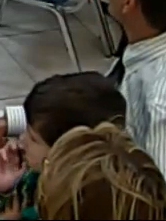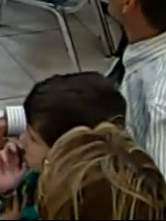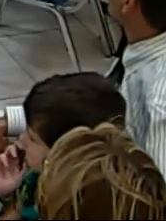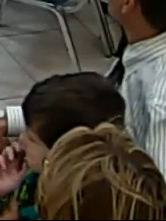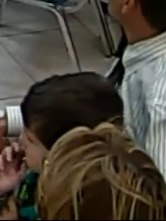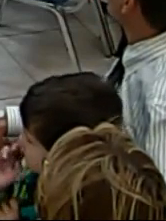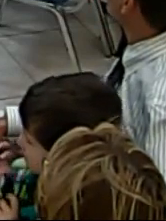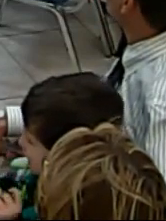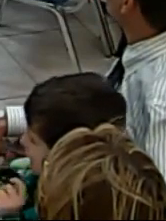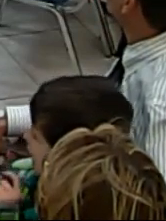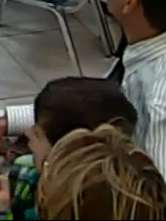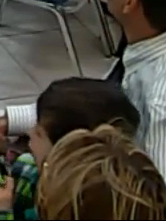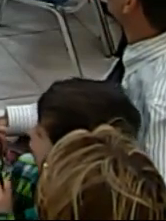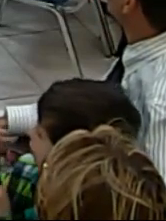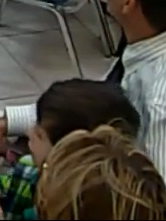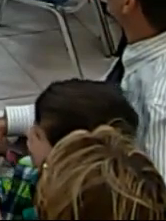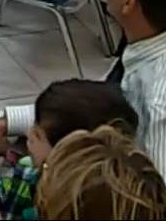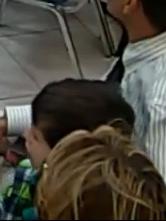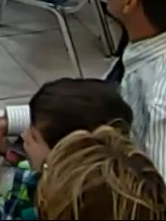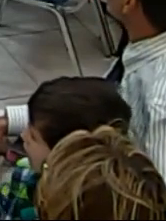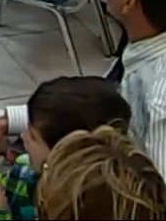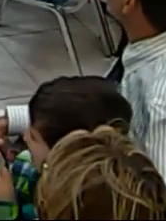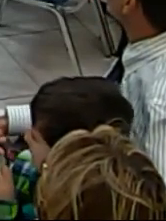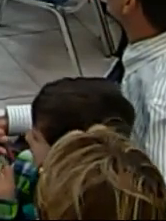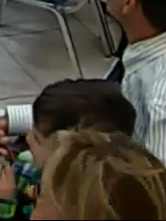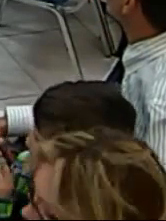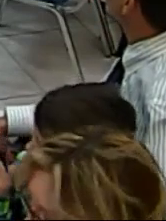Do we have the progression? I don't think so.